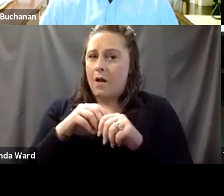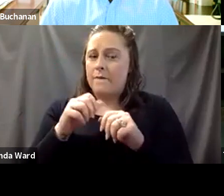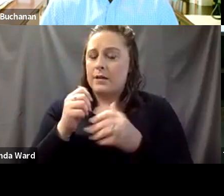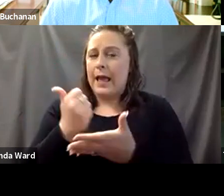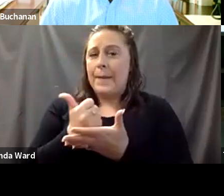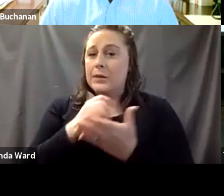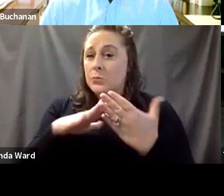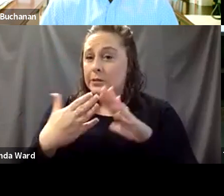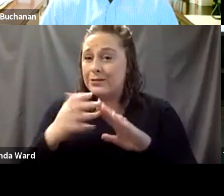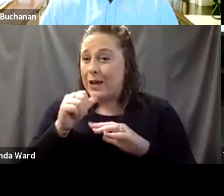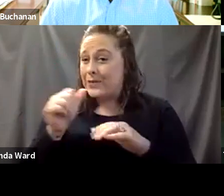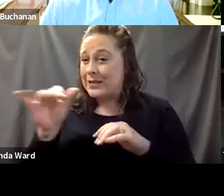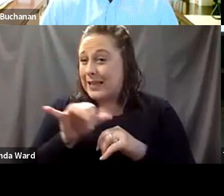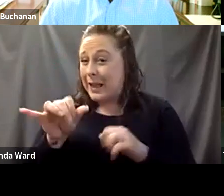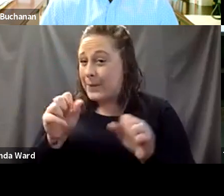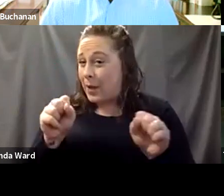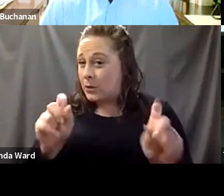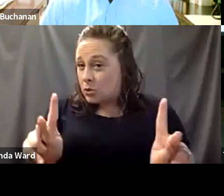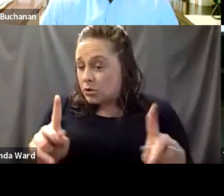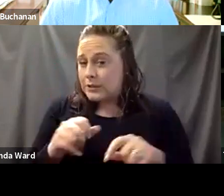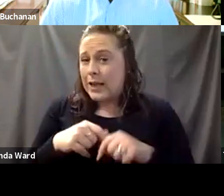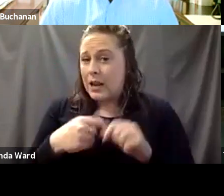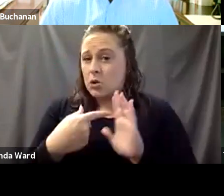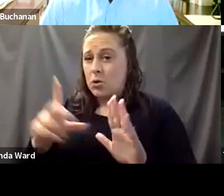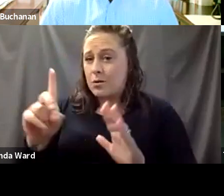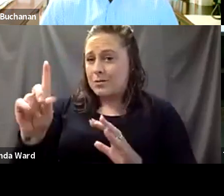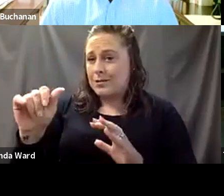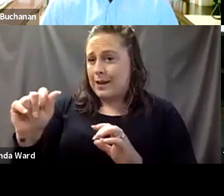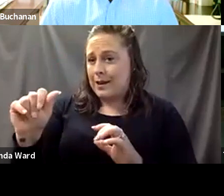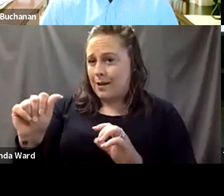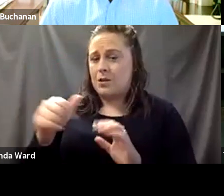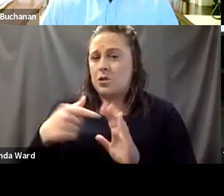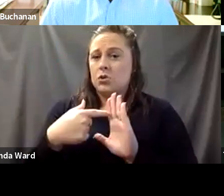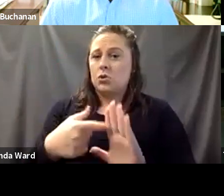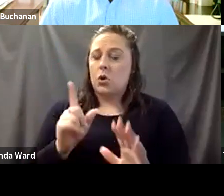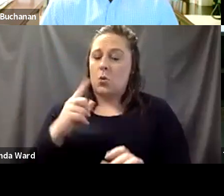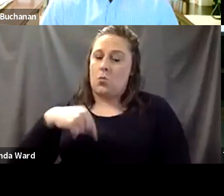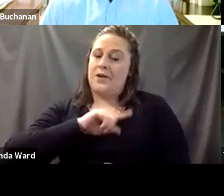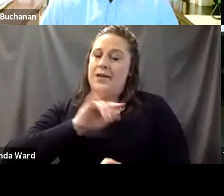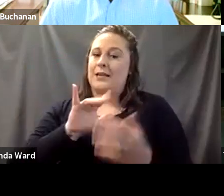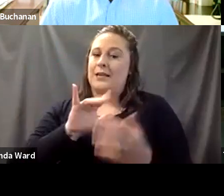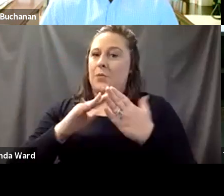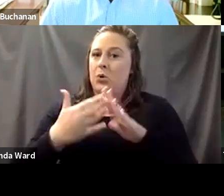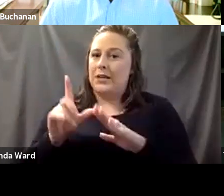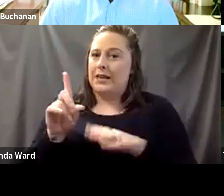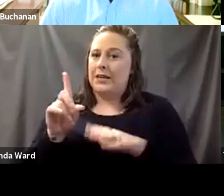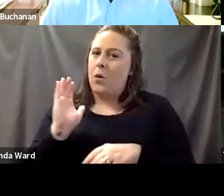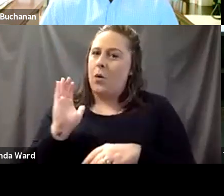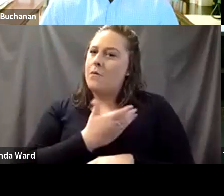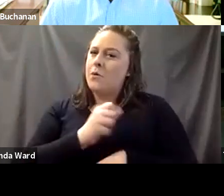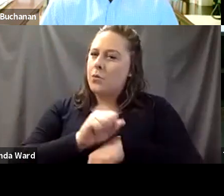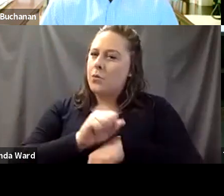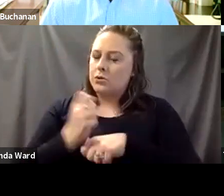that might not have the same opportunities, and definitely shown data that shows where we as a community need to do our work to